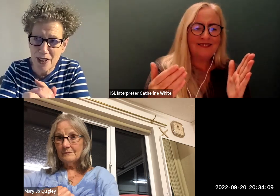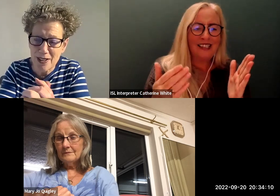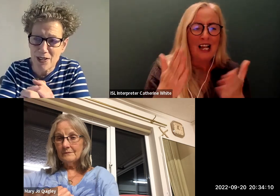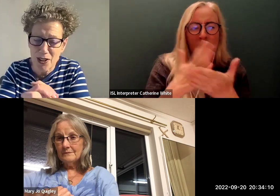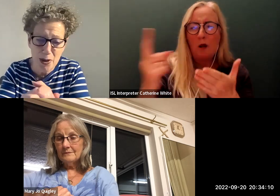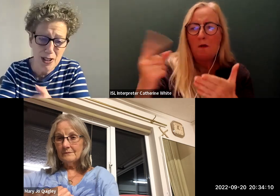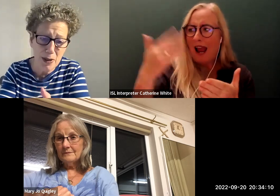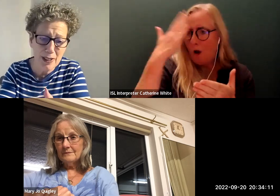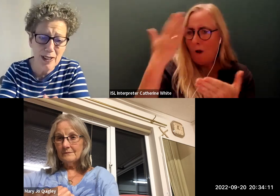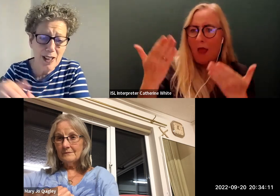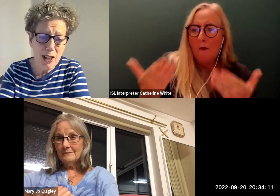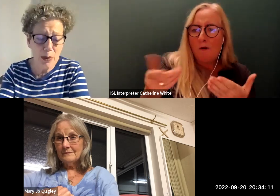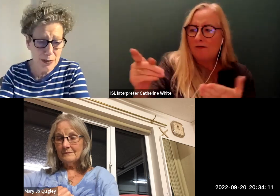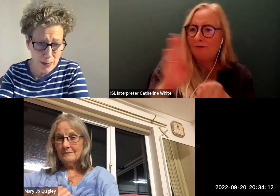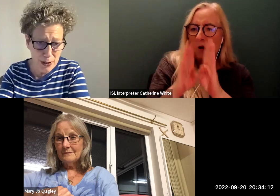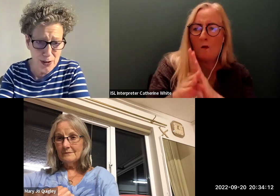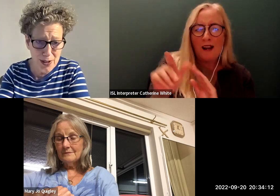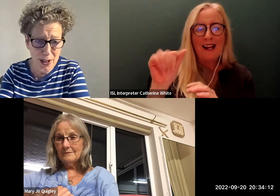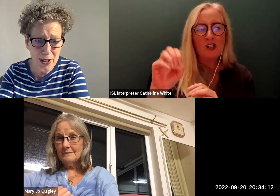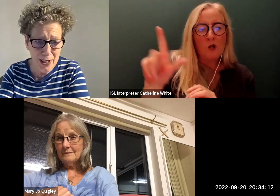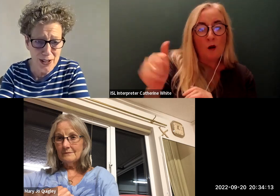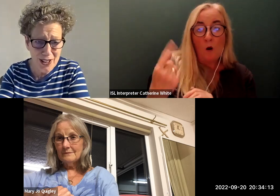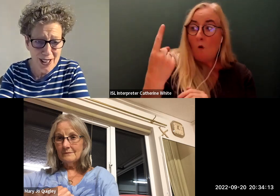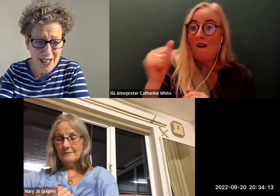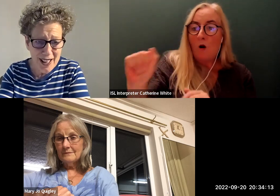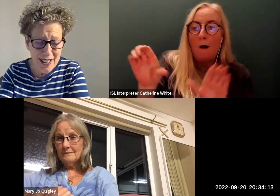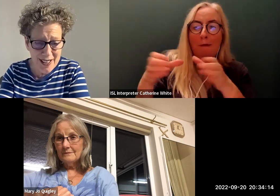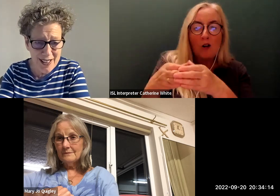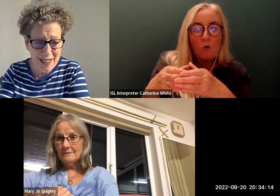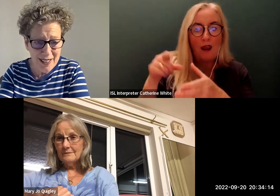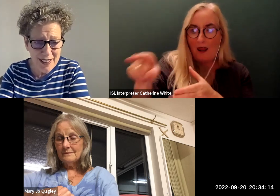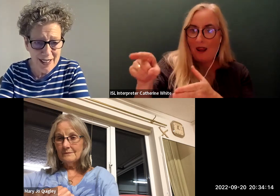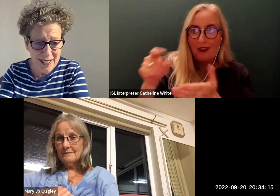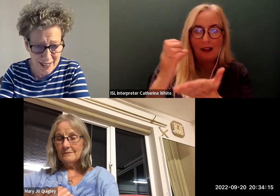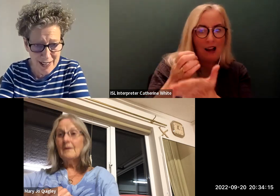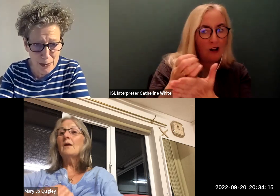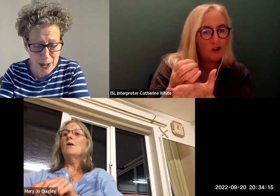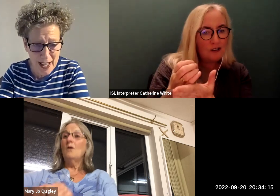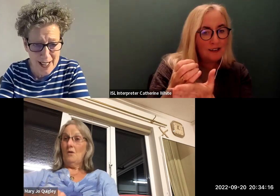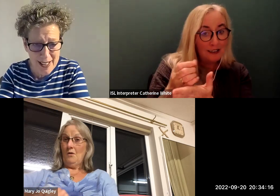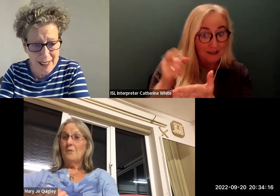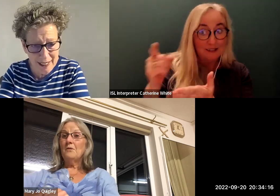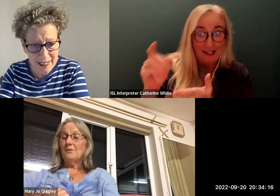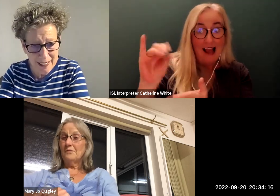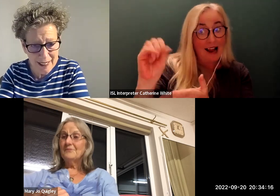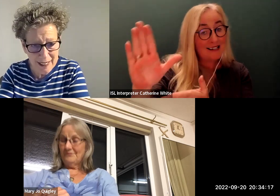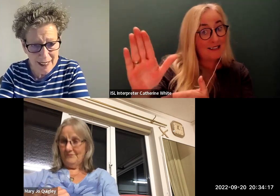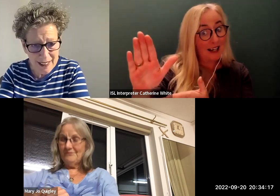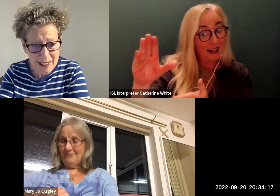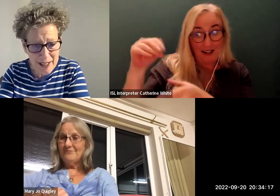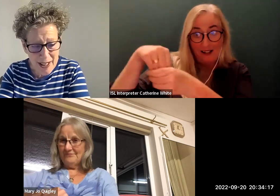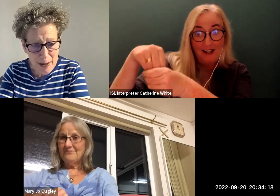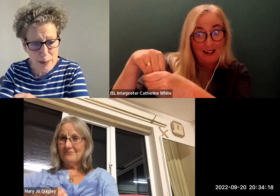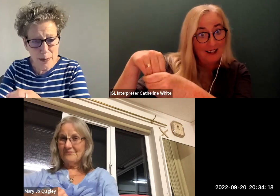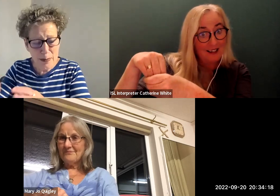moment, she's just 21, and one of her modules at college is with ISL.